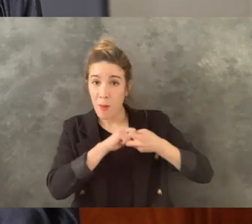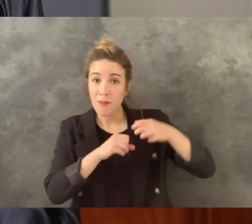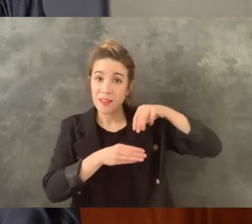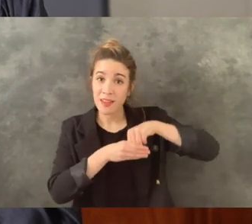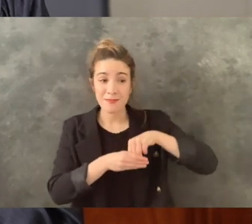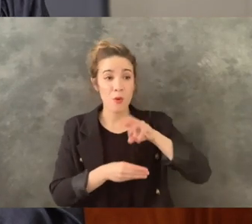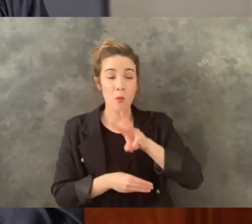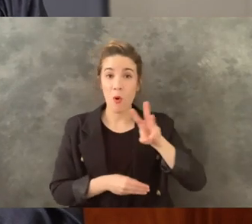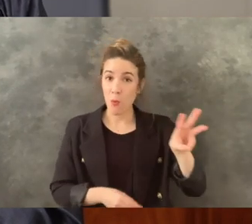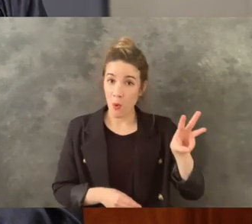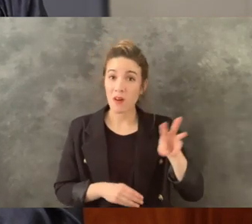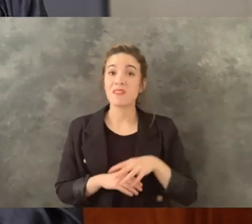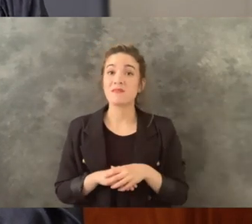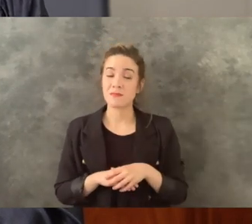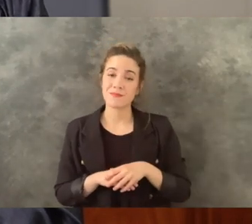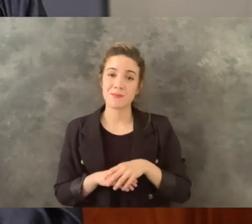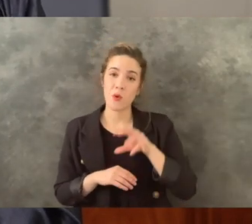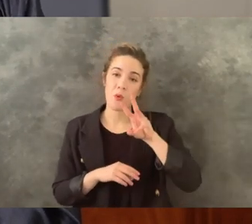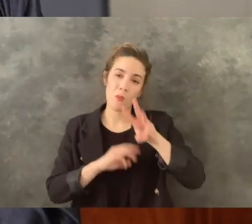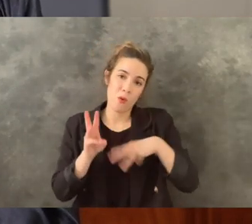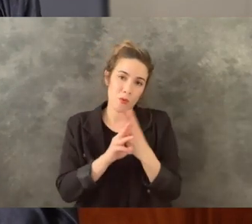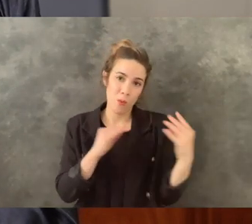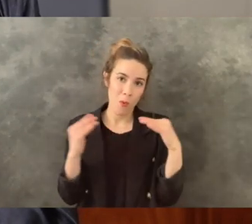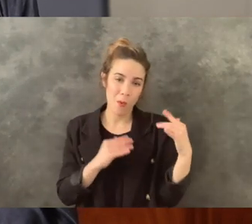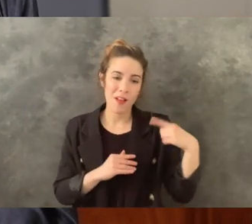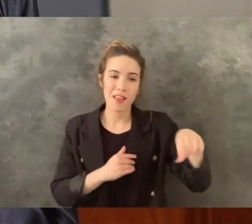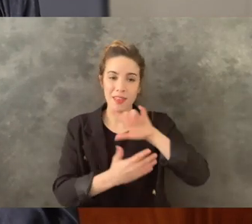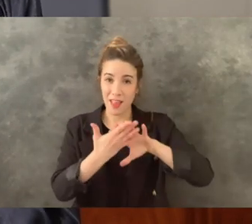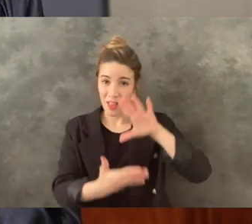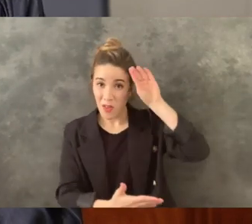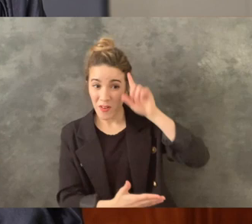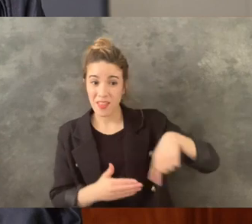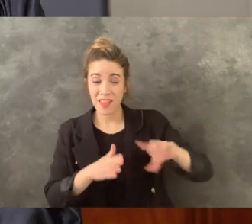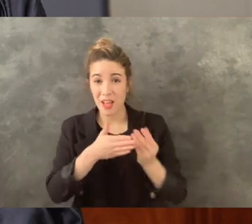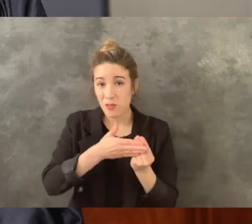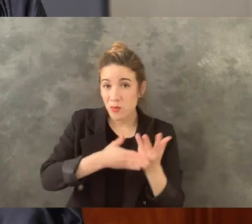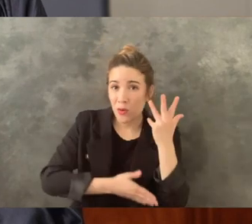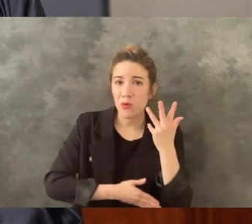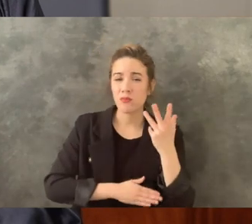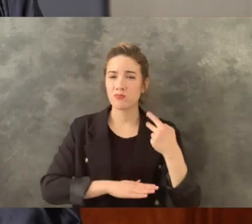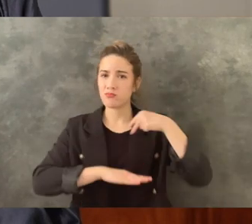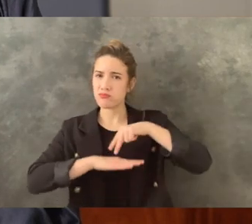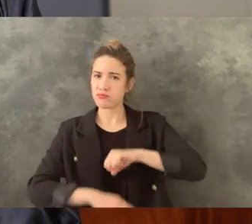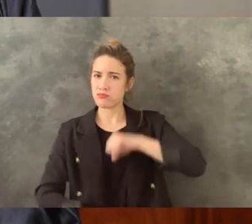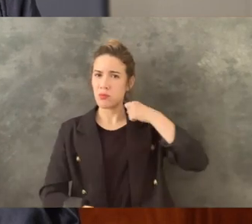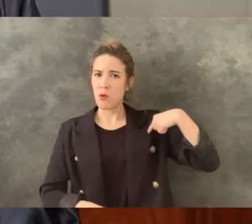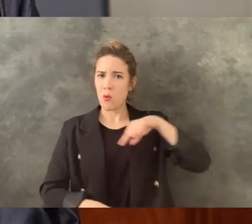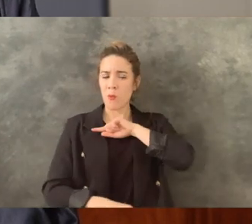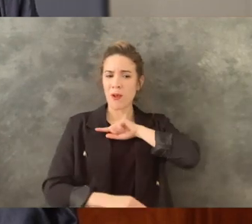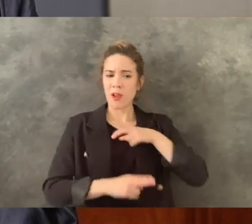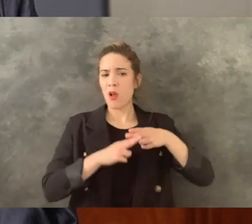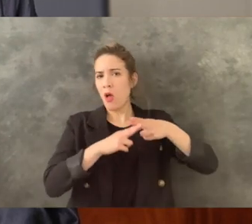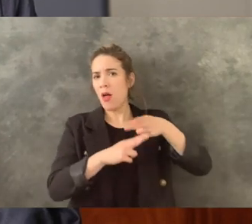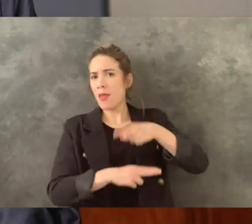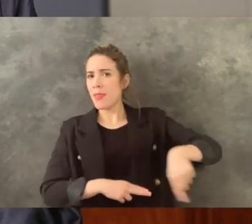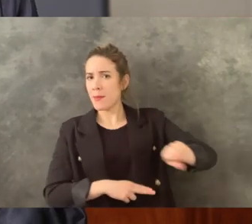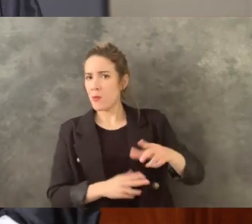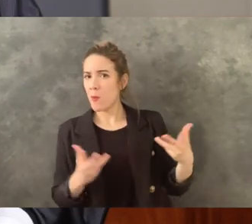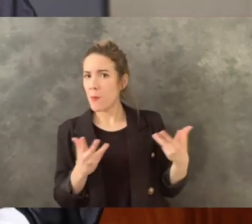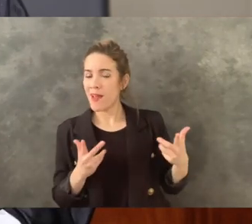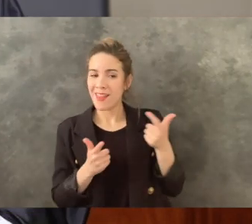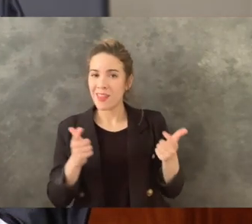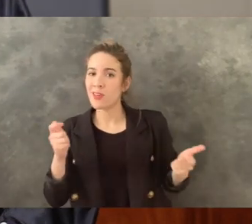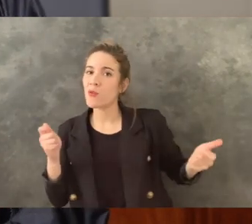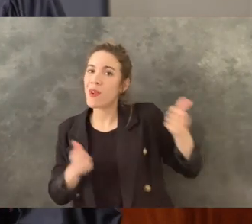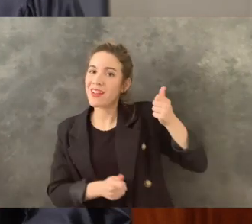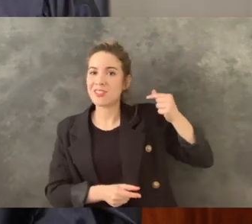and a world war. They learned, they grew, they stood tall, and we refer to them as